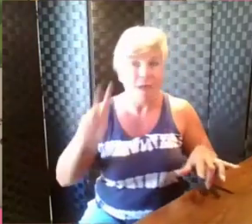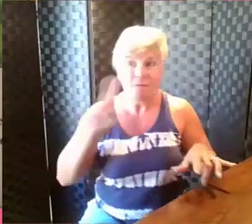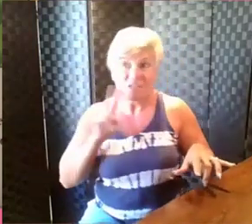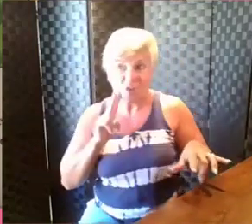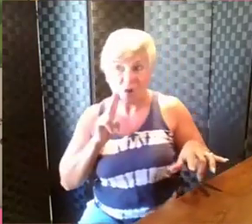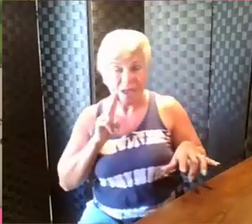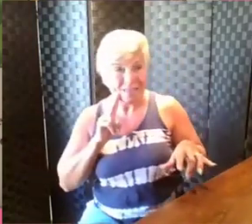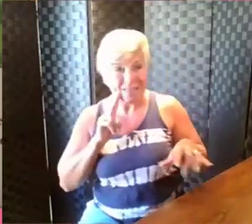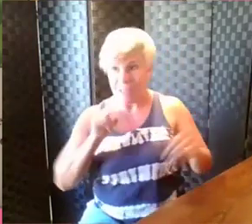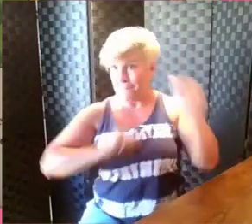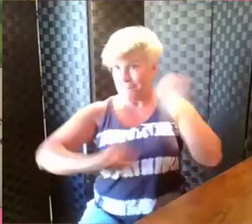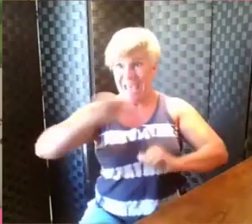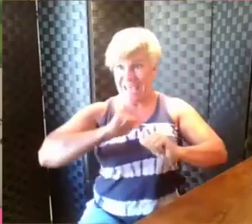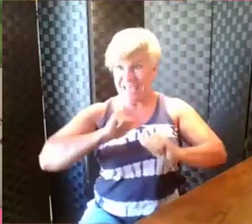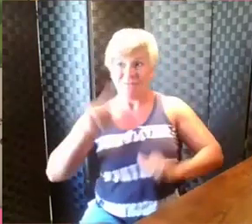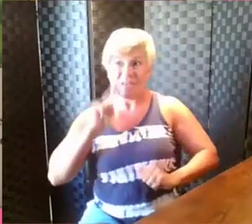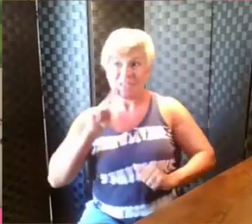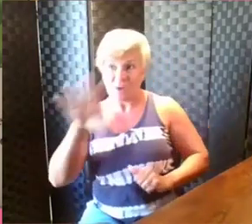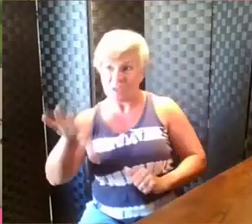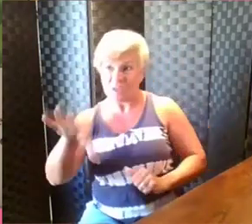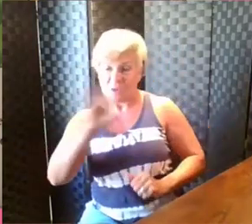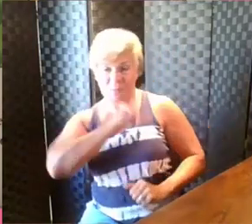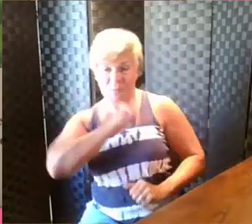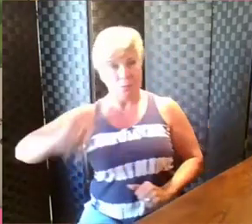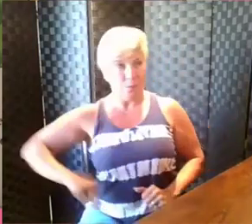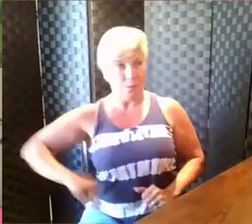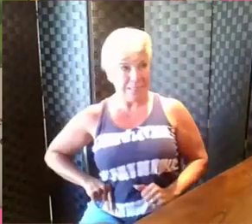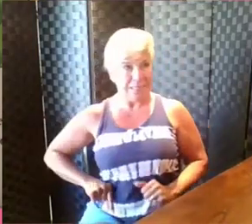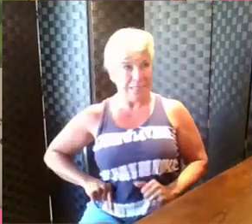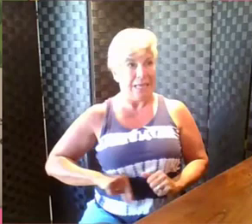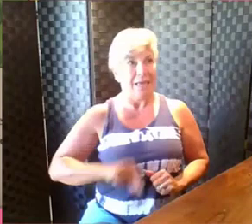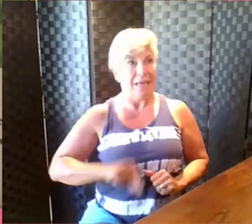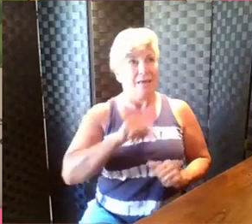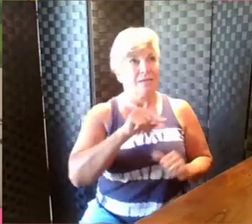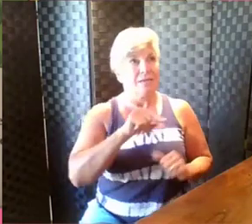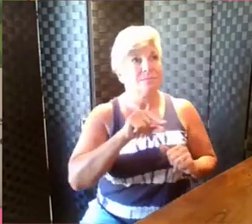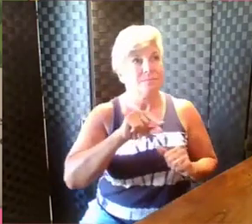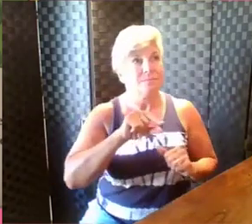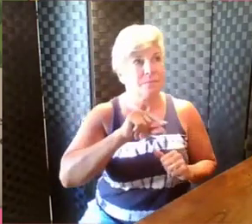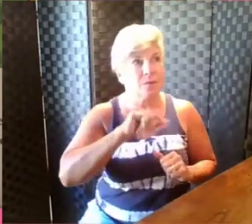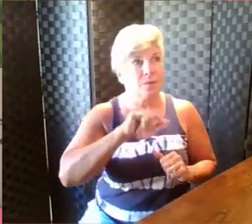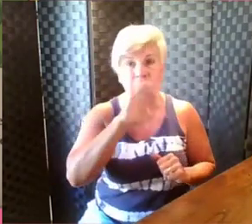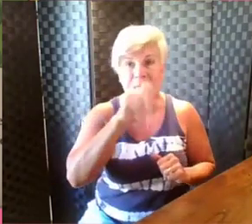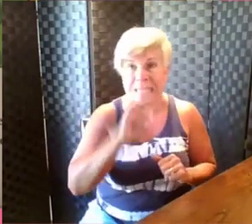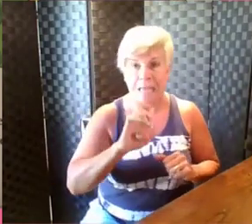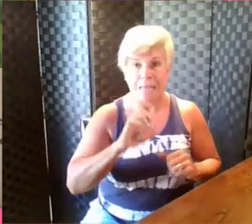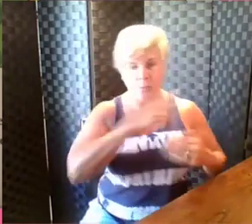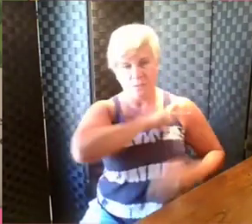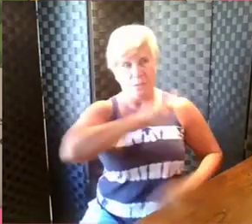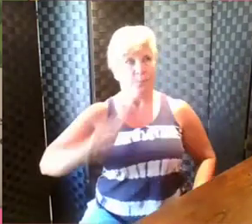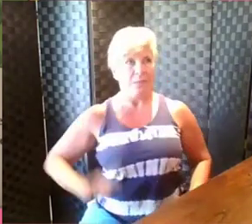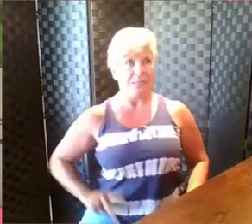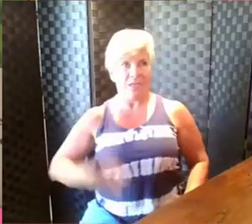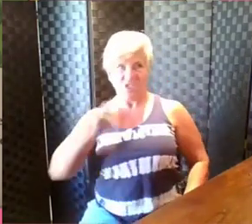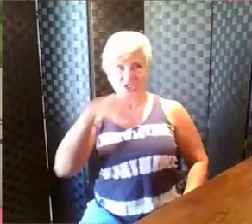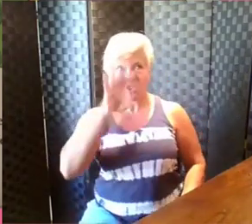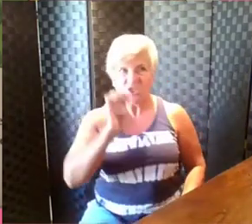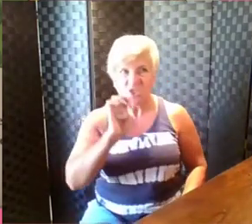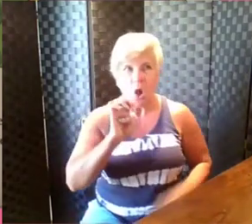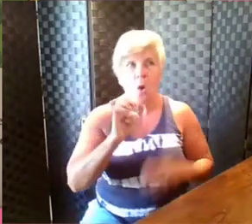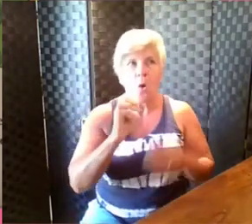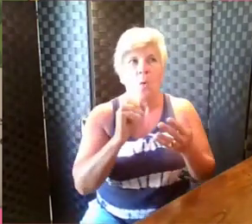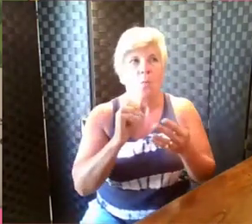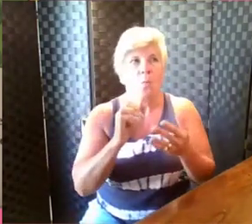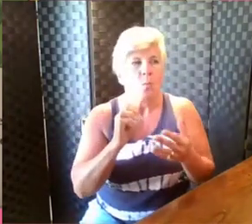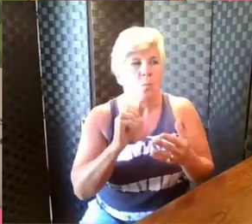fairy queen. Rita was chosen as the spiffy butterfly princess. Jo was chosen as the all-important pixie messenger.